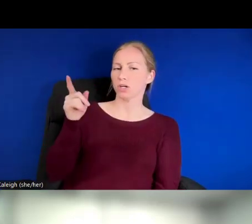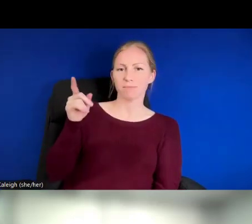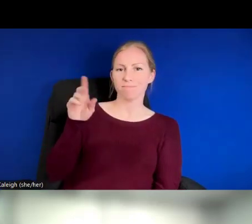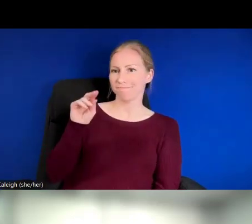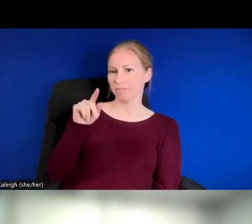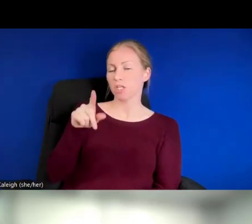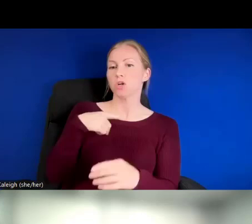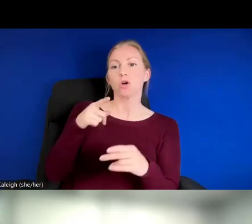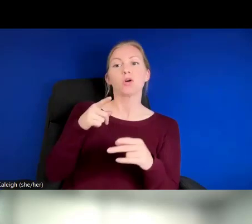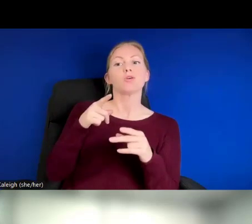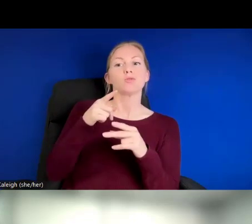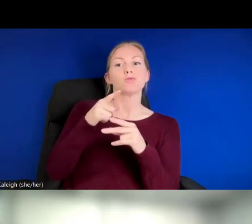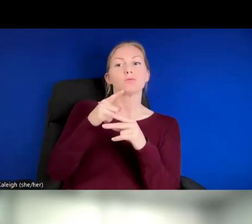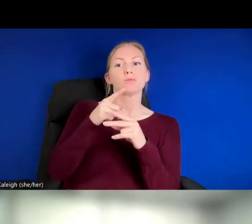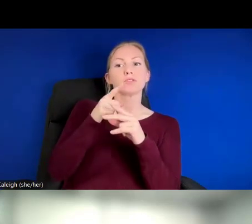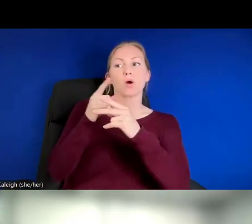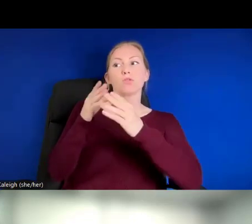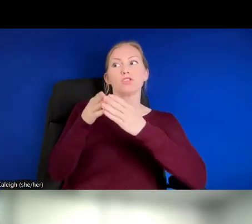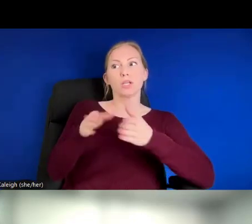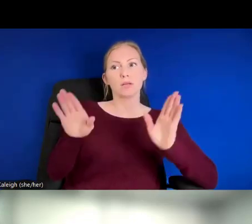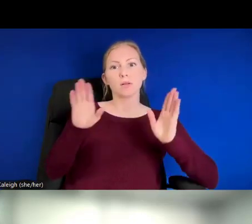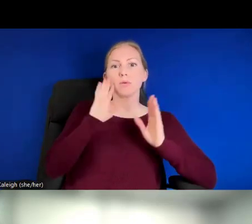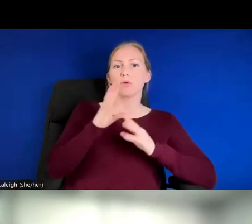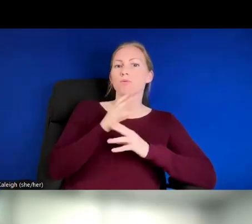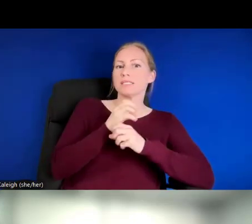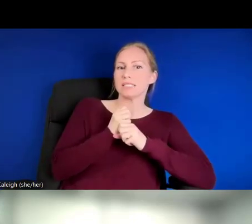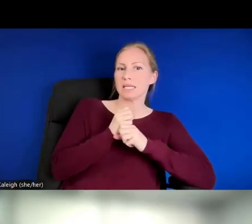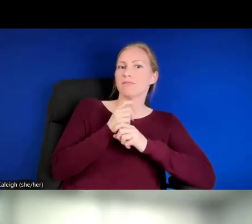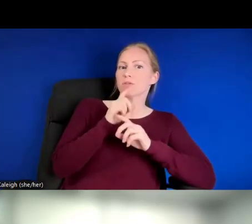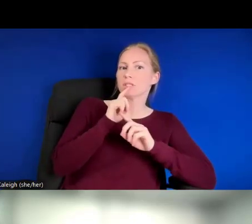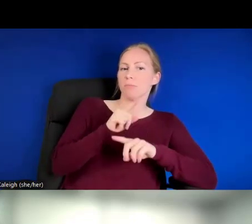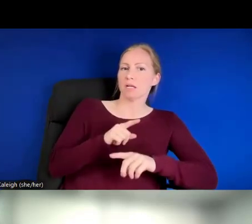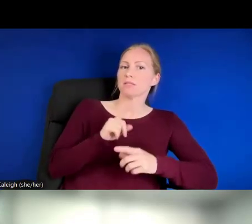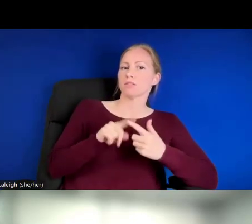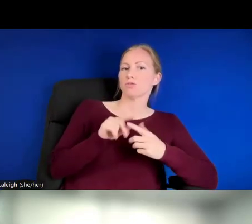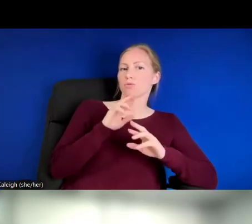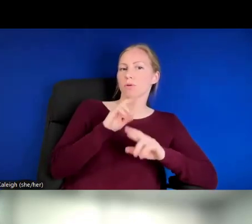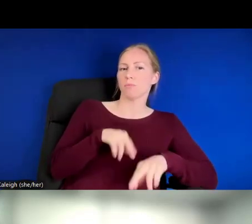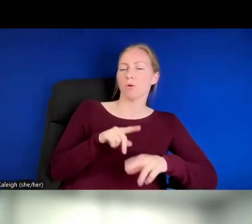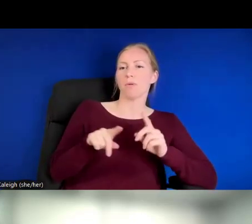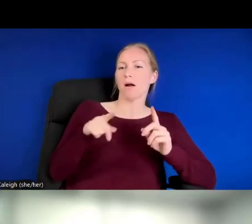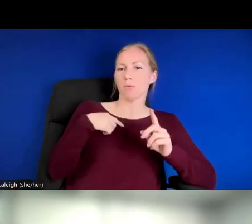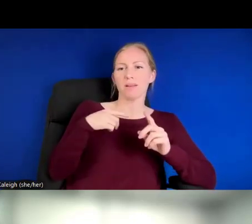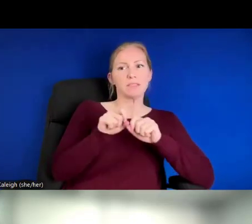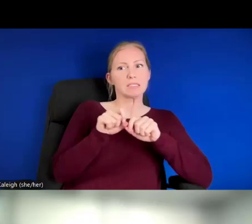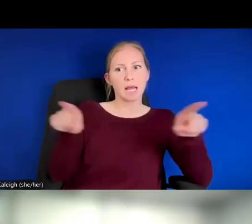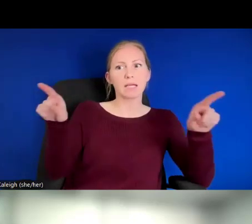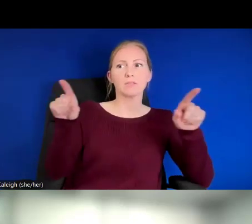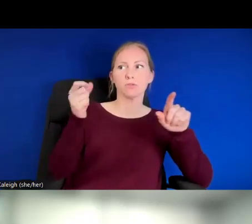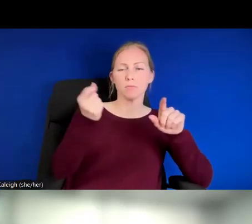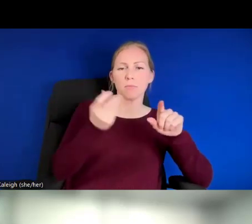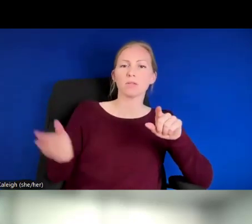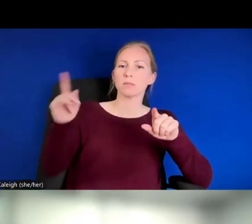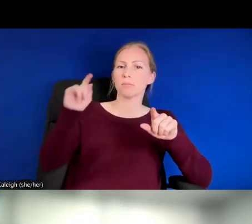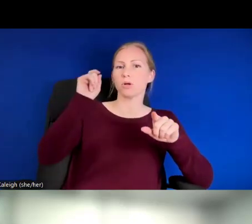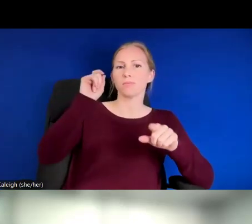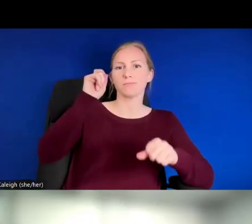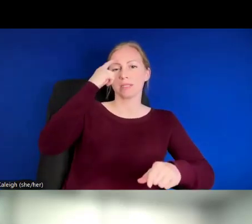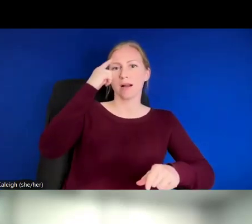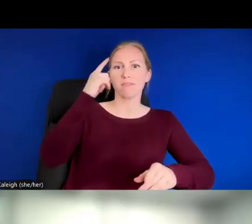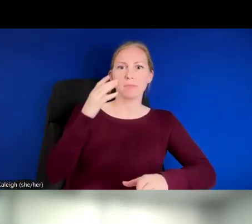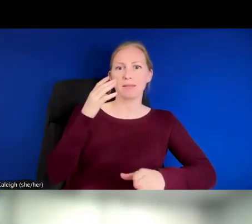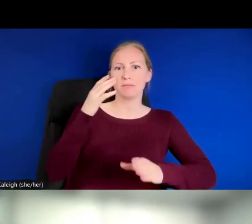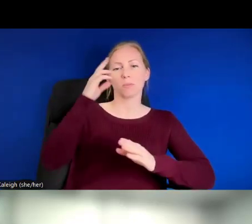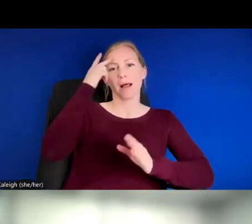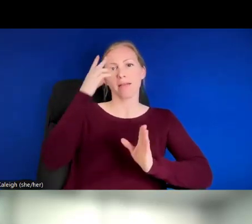responses generally to our reports. Though they are sent to a number of government officials, we receive the